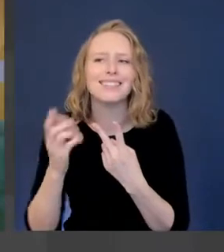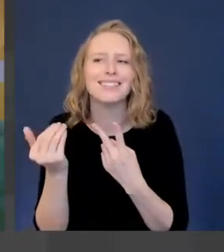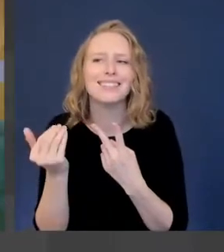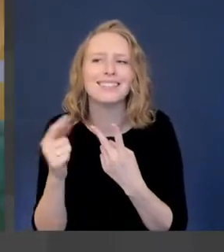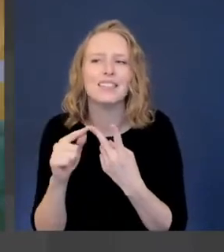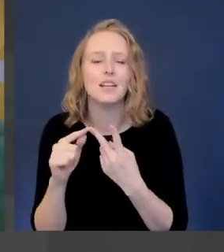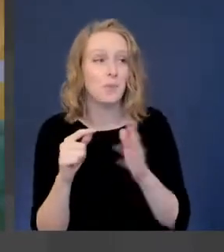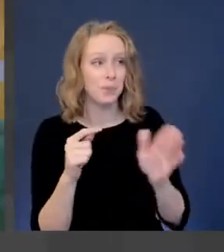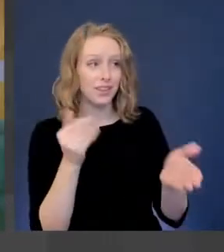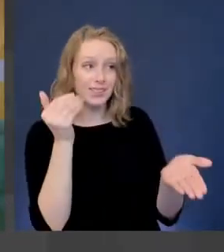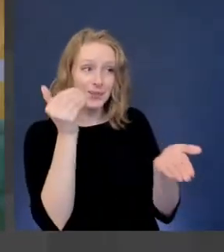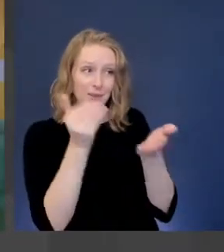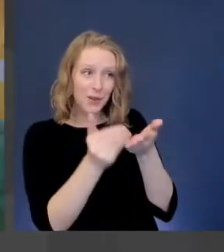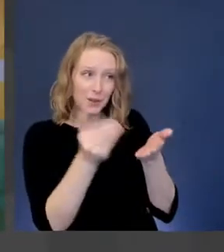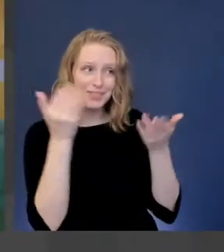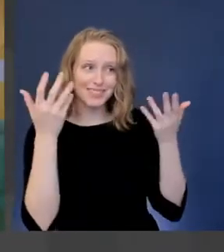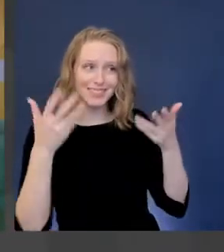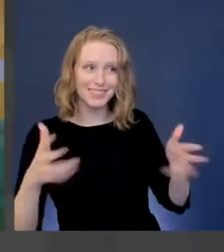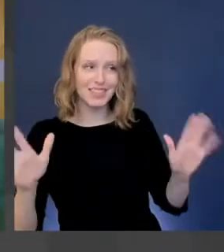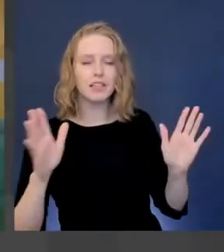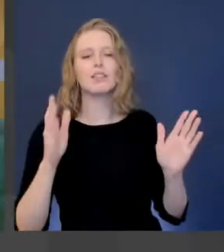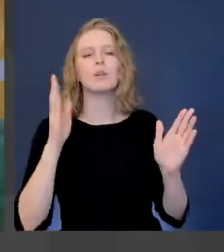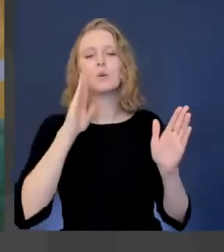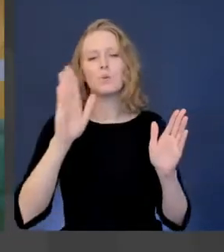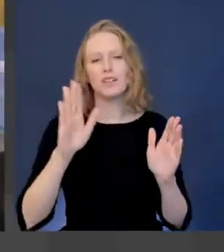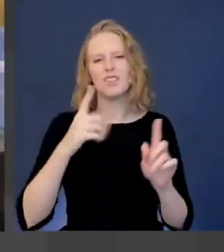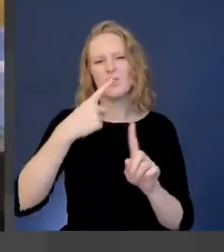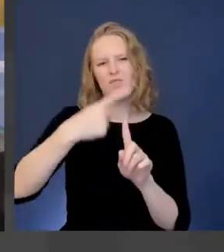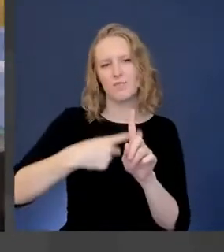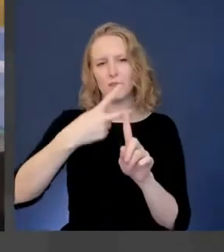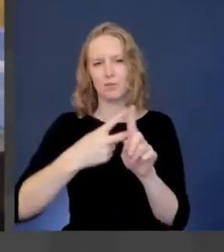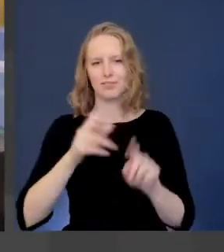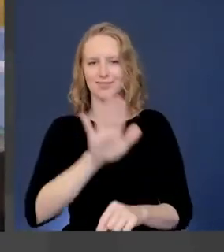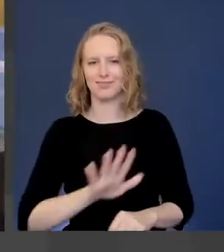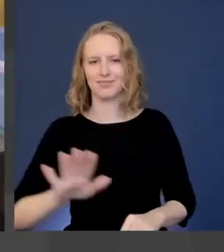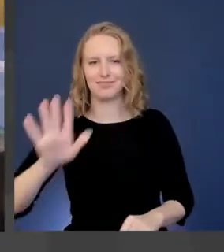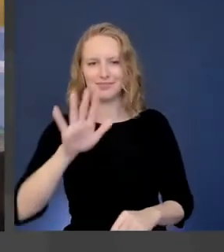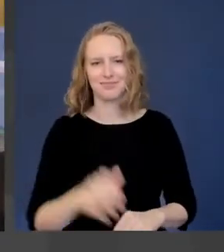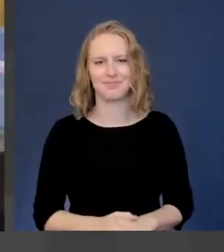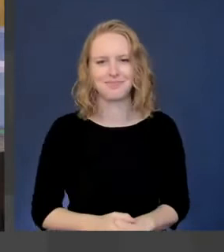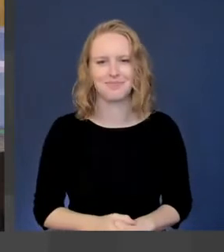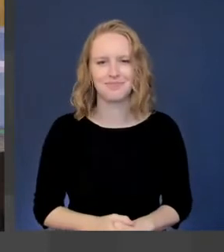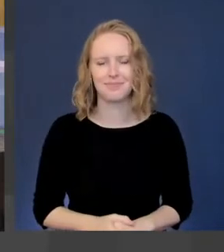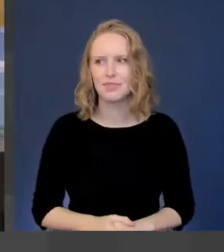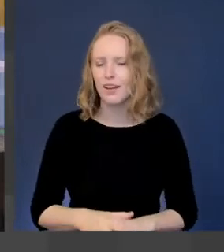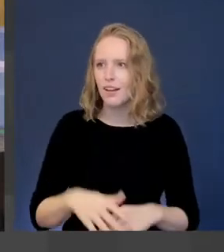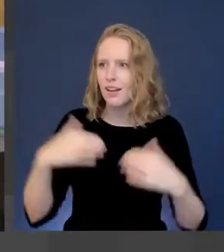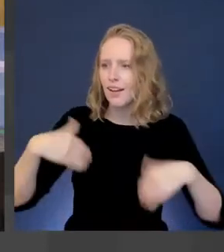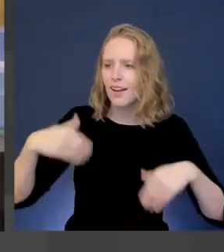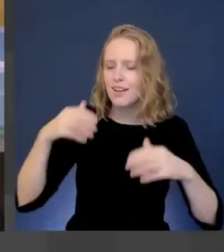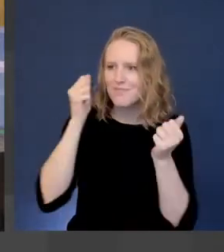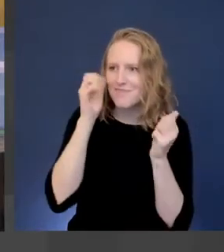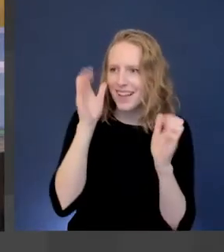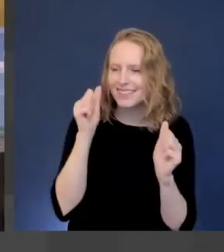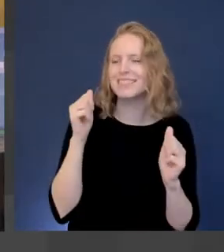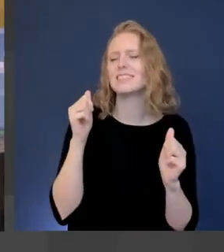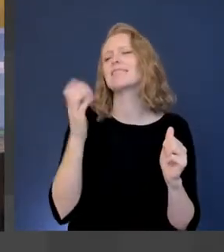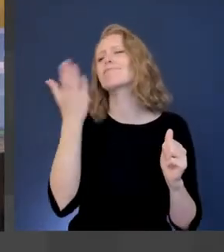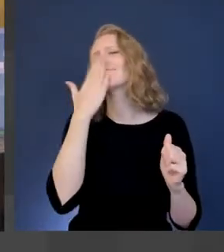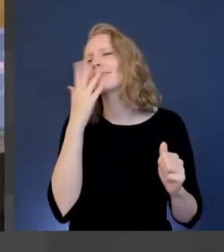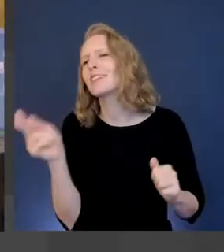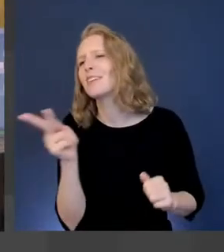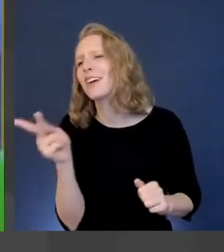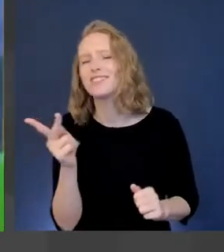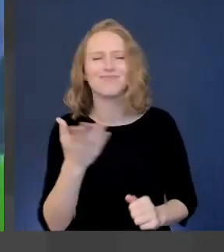almost done. So we're going to release it in a month or two. That is amazing. Thank you so much, Agnes and Henrik. Thank